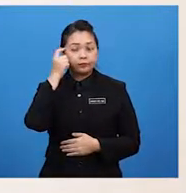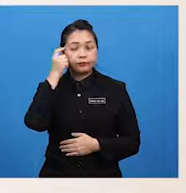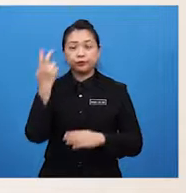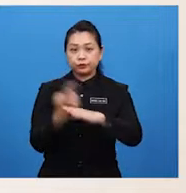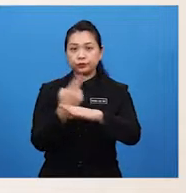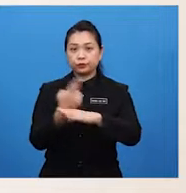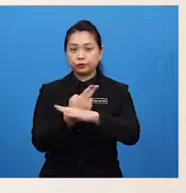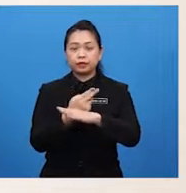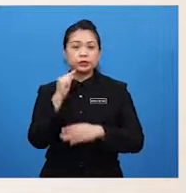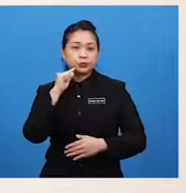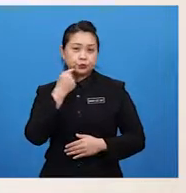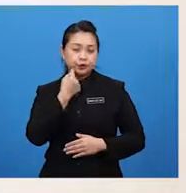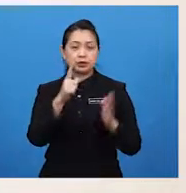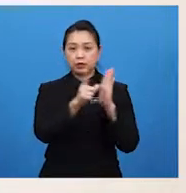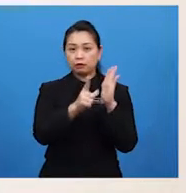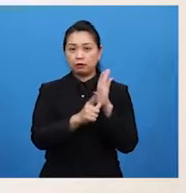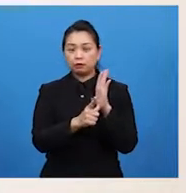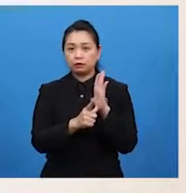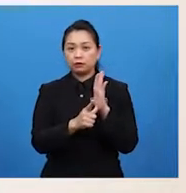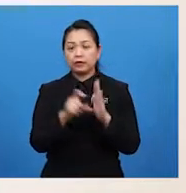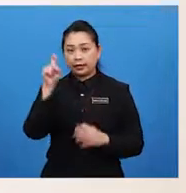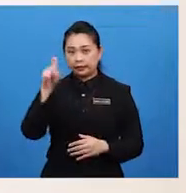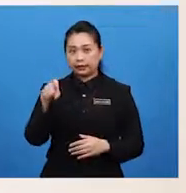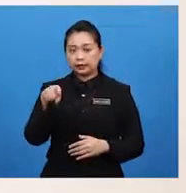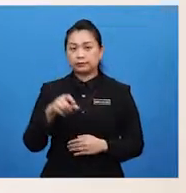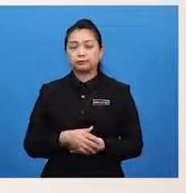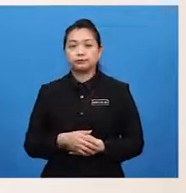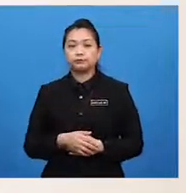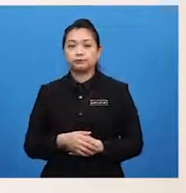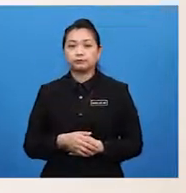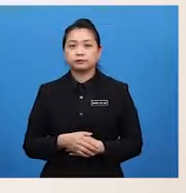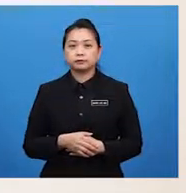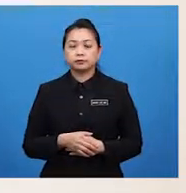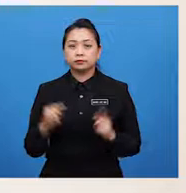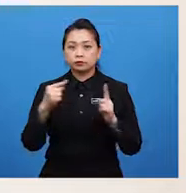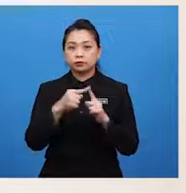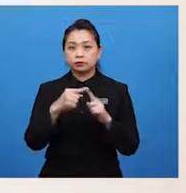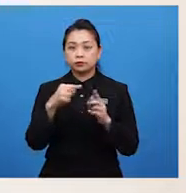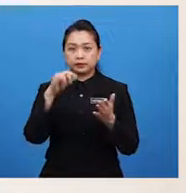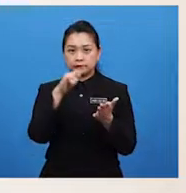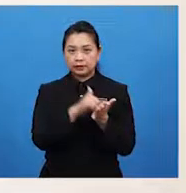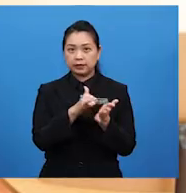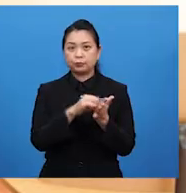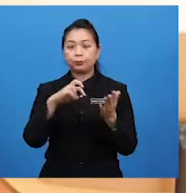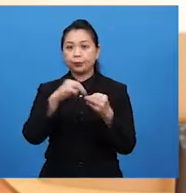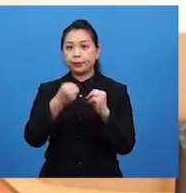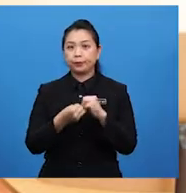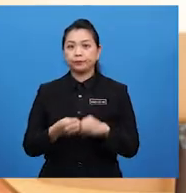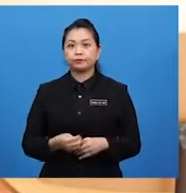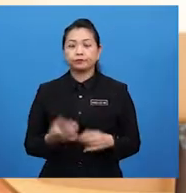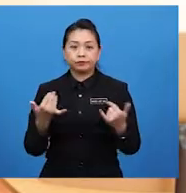consumption, and stricter law enforcement are needed to deal with these problems.